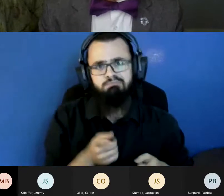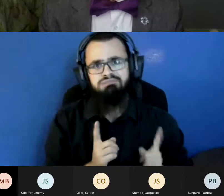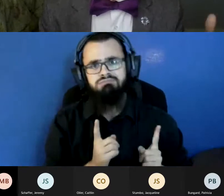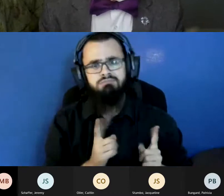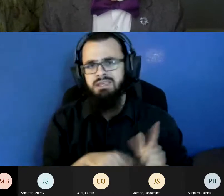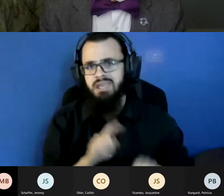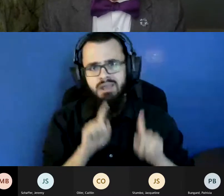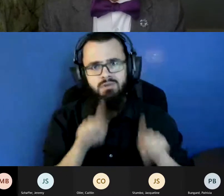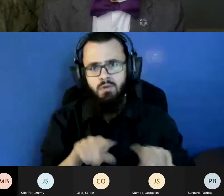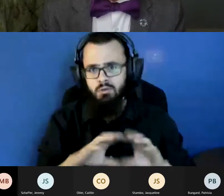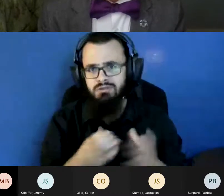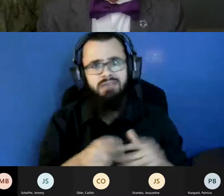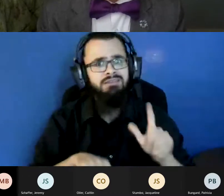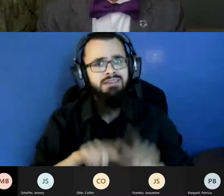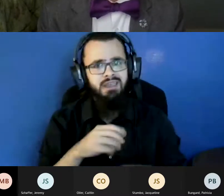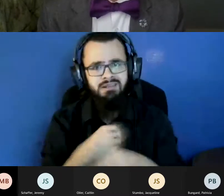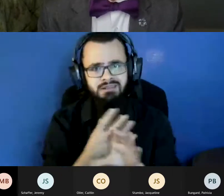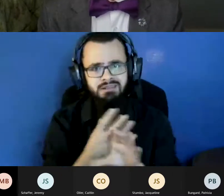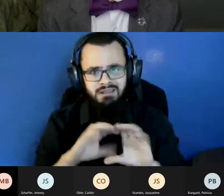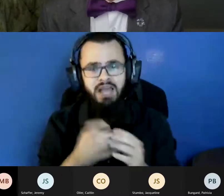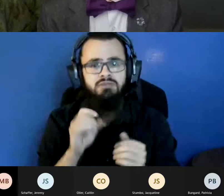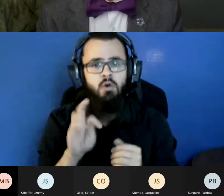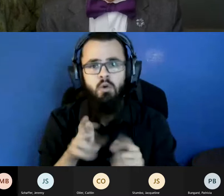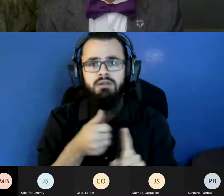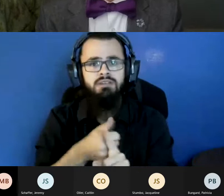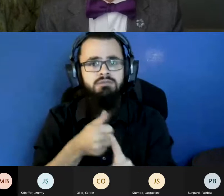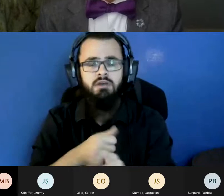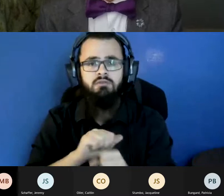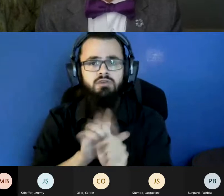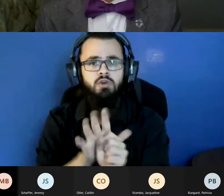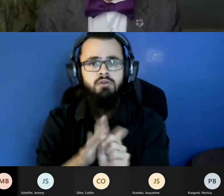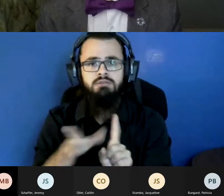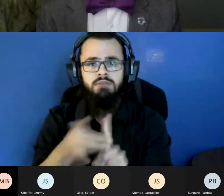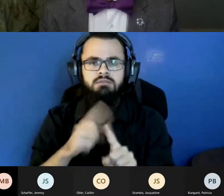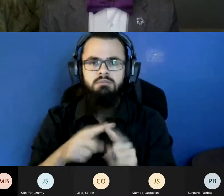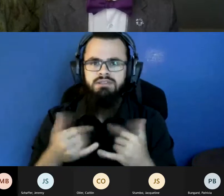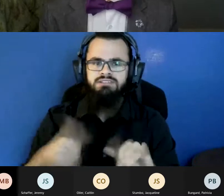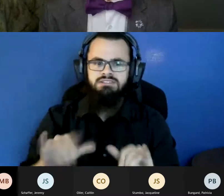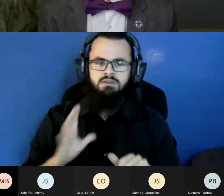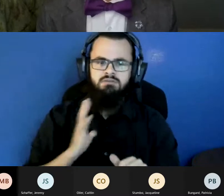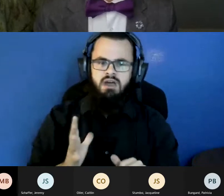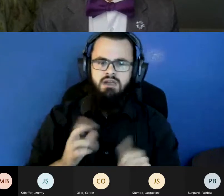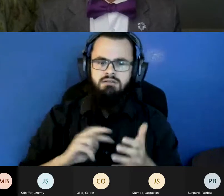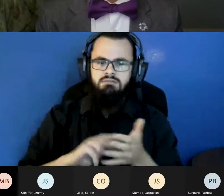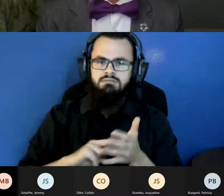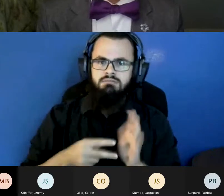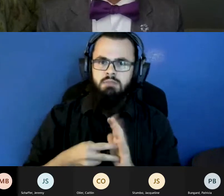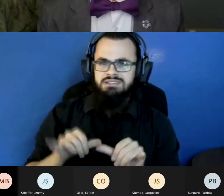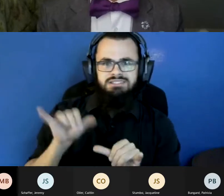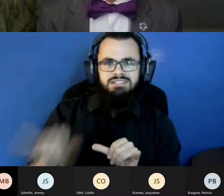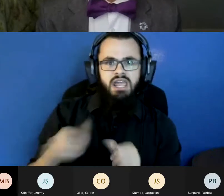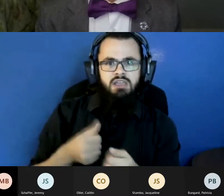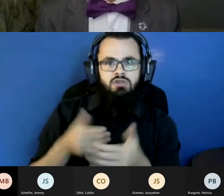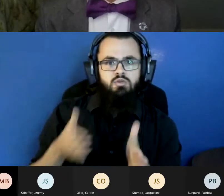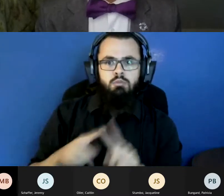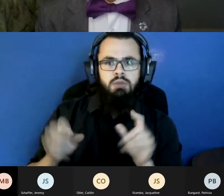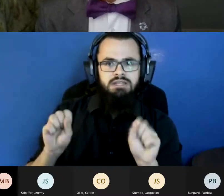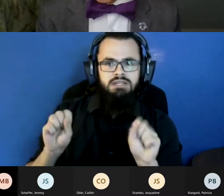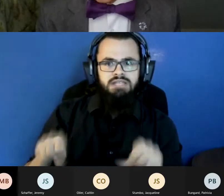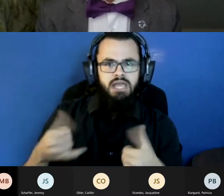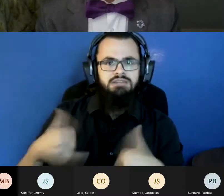activities, or that they're COVID positive and otherwise feeling fine and need to stay in their room, but are able